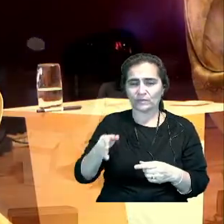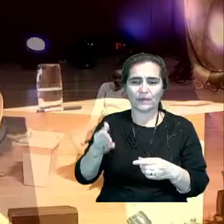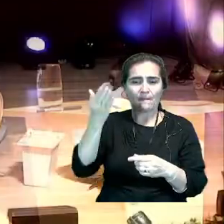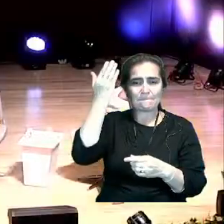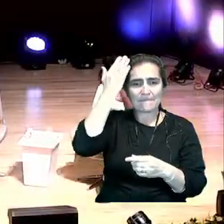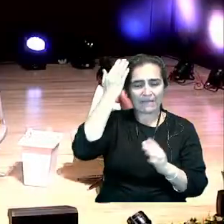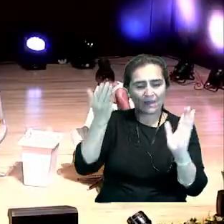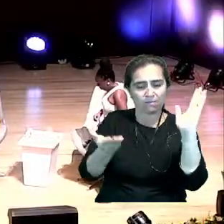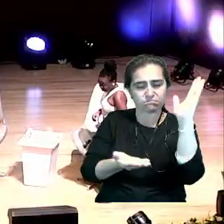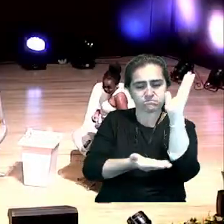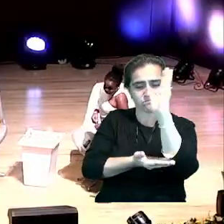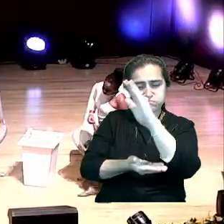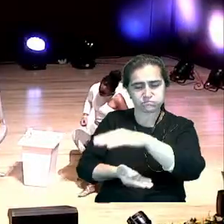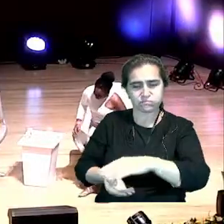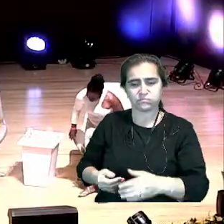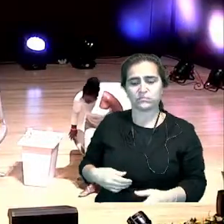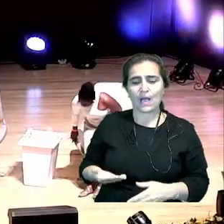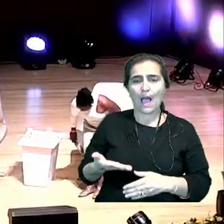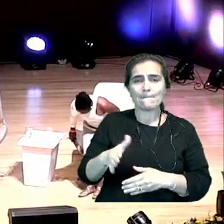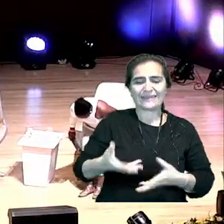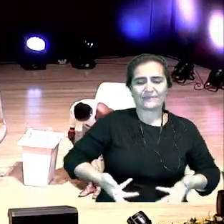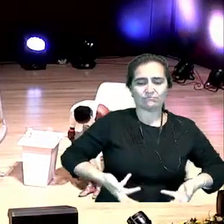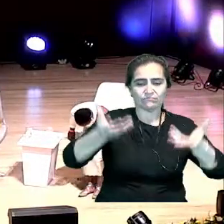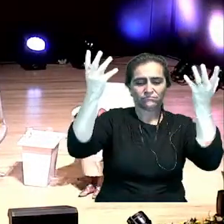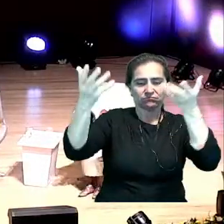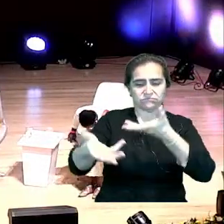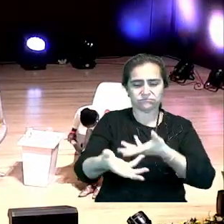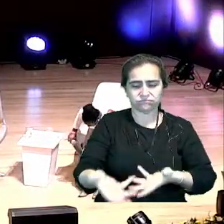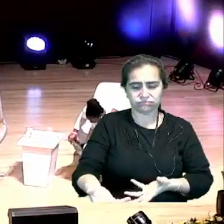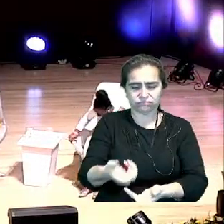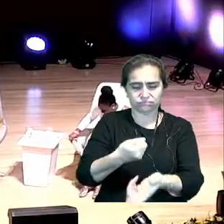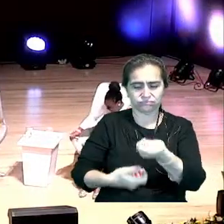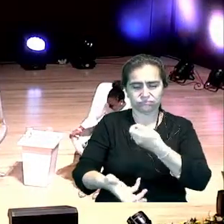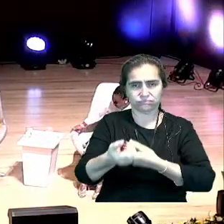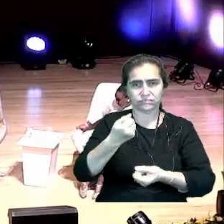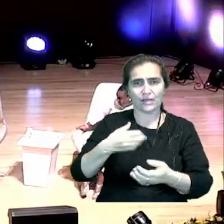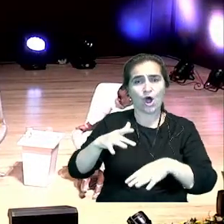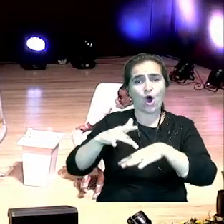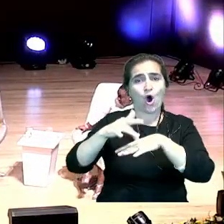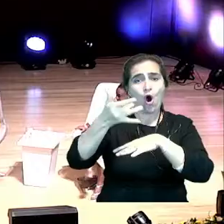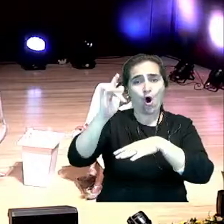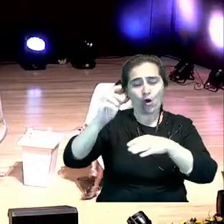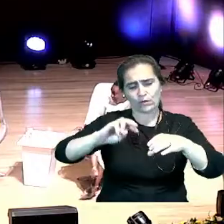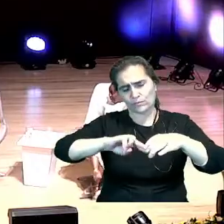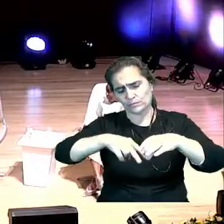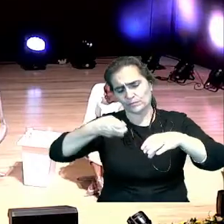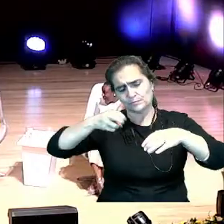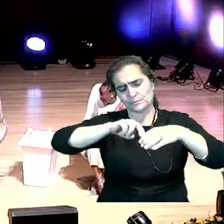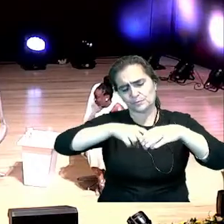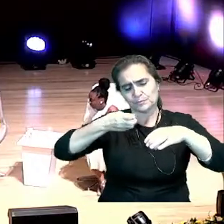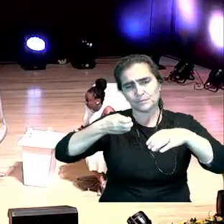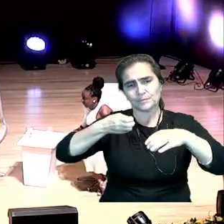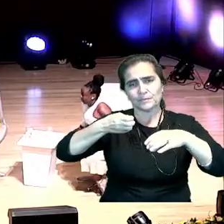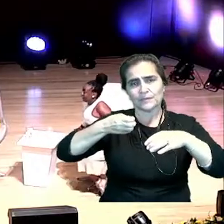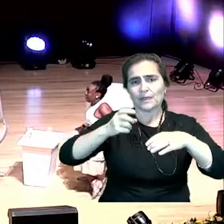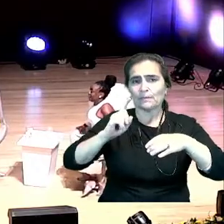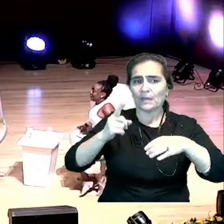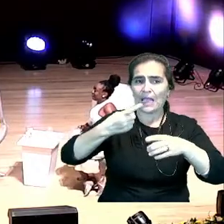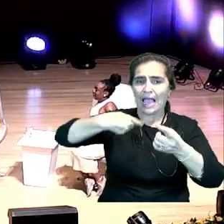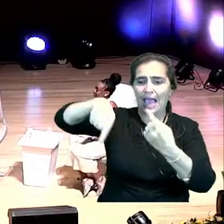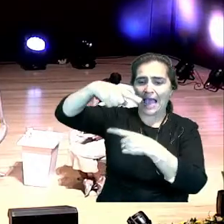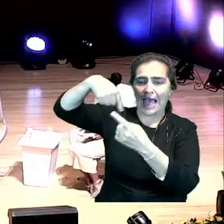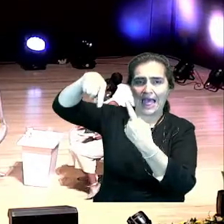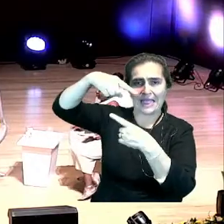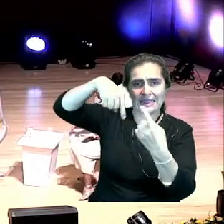mostly extractivistic, whether it's logging or extracting wood from the